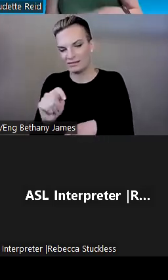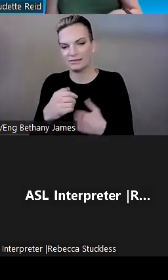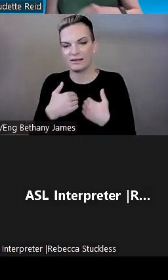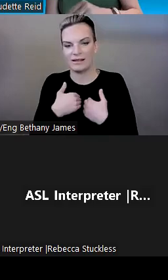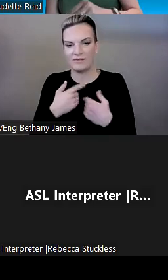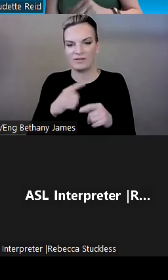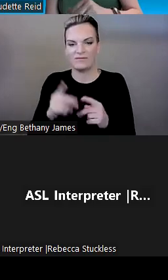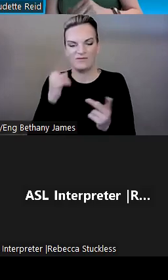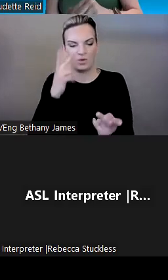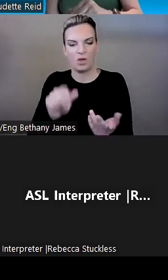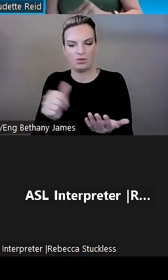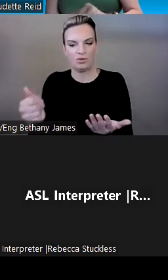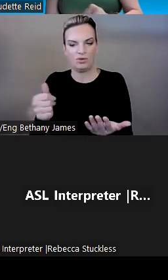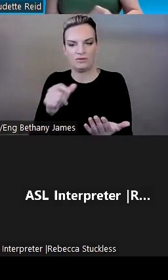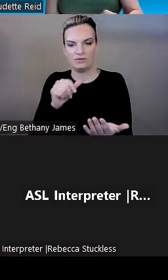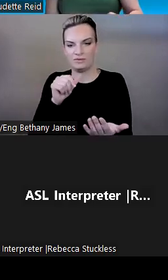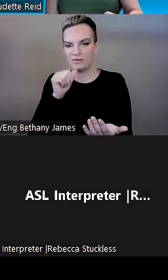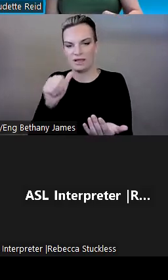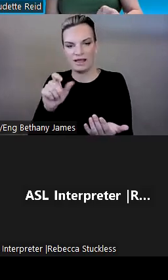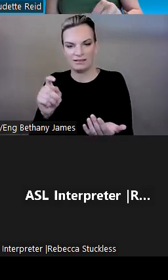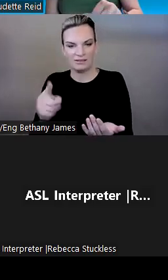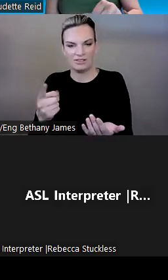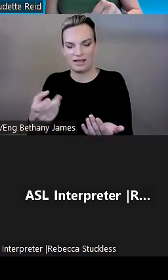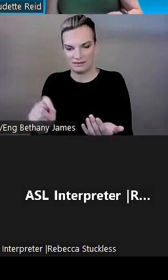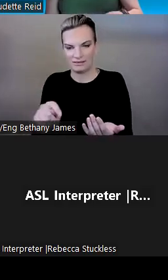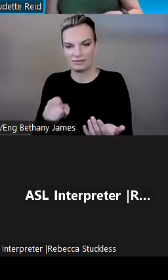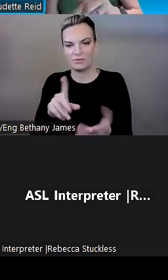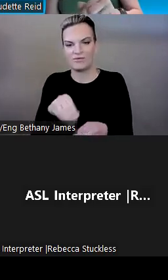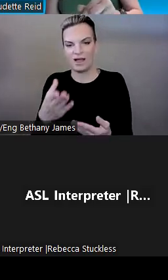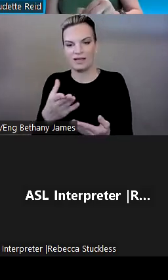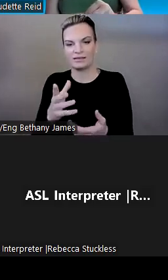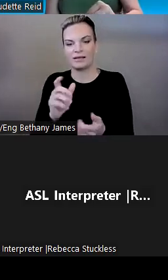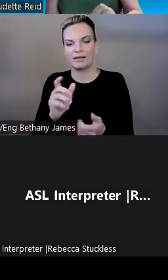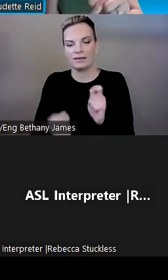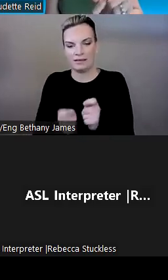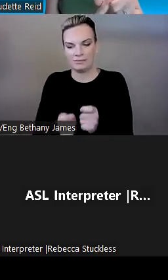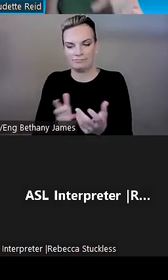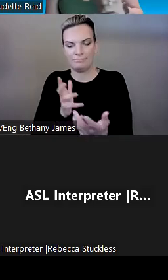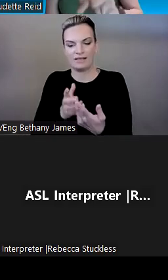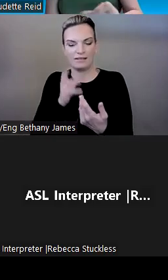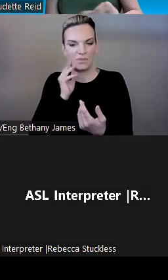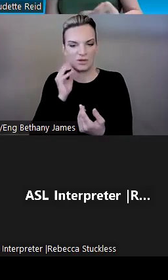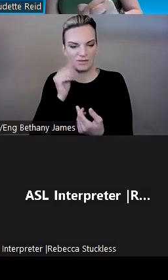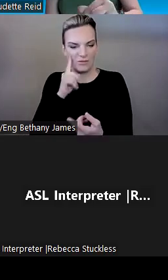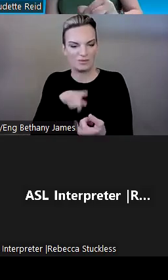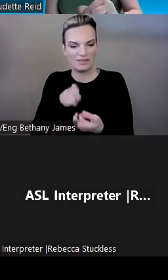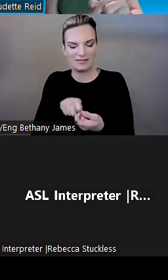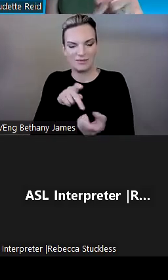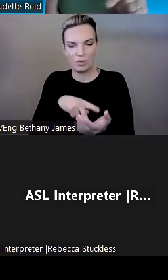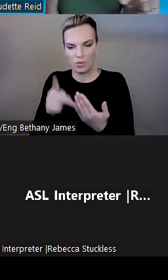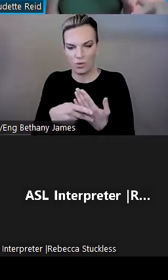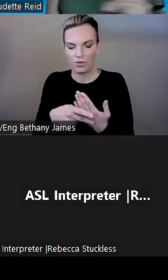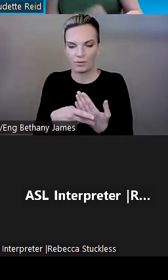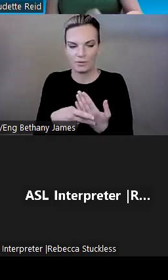visual alternatives to text. And it provides a customized experience for some specific programs